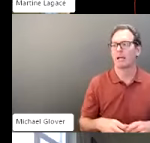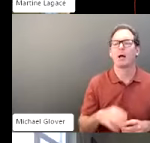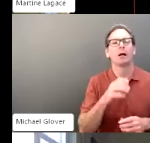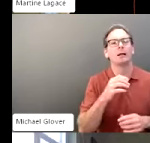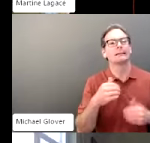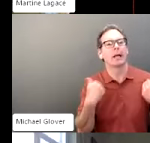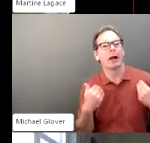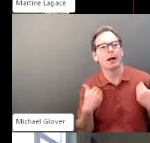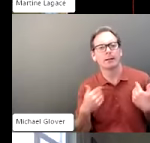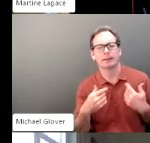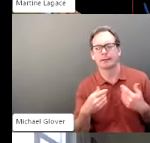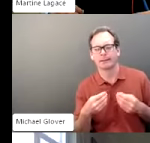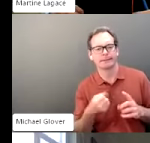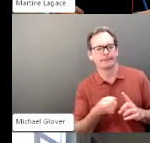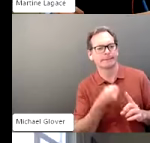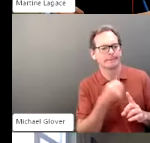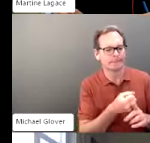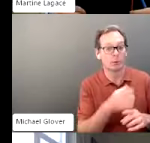older adults